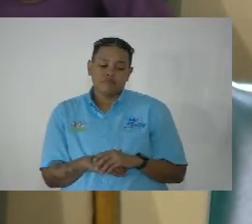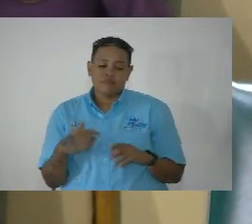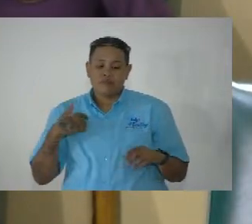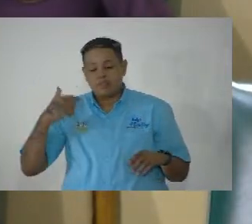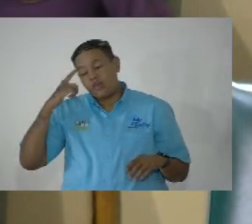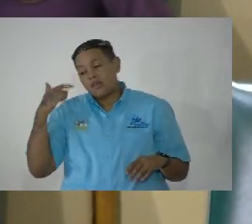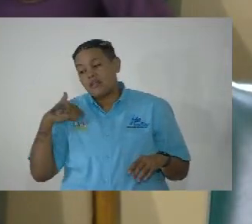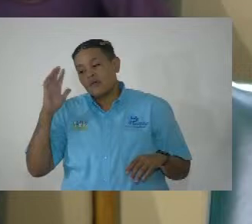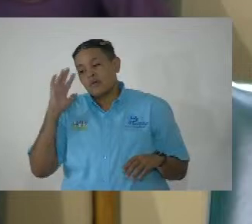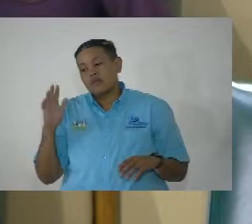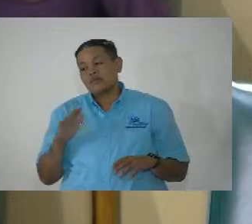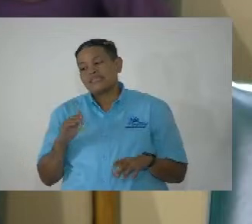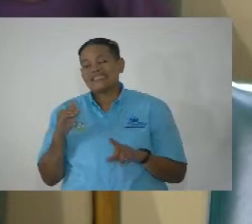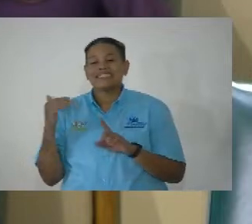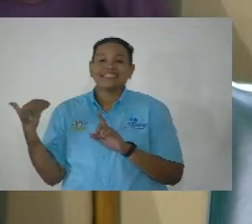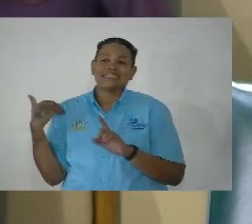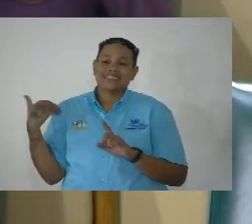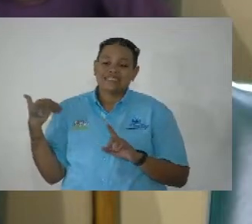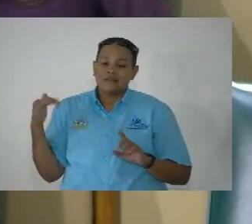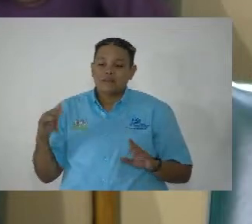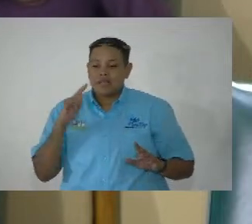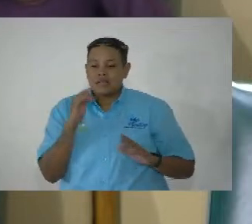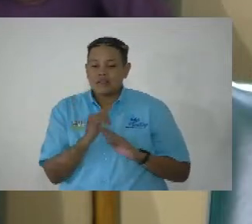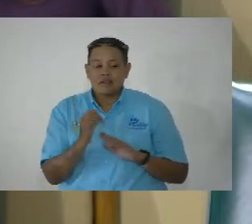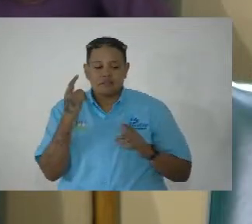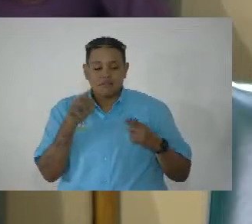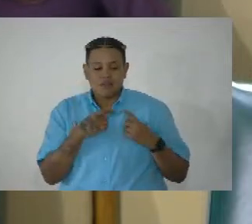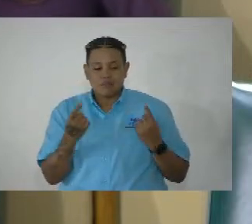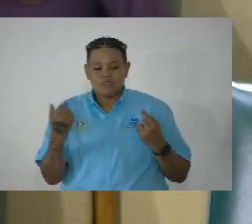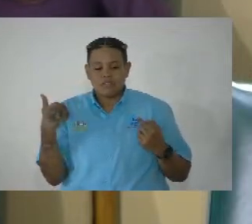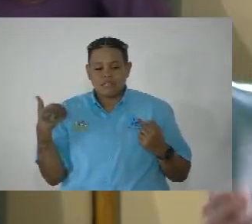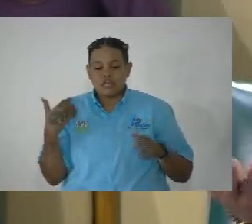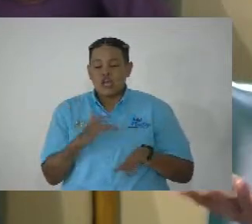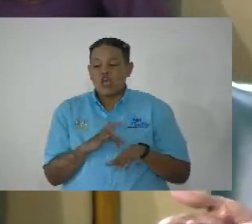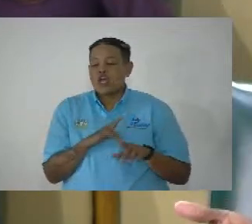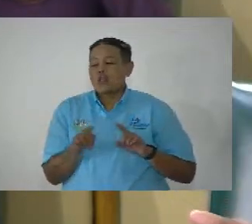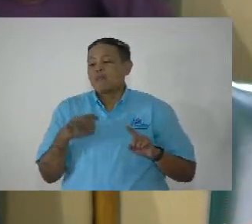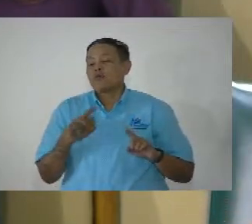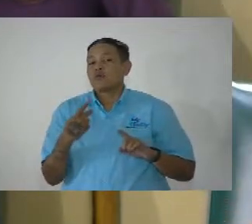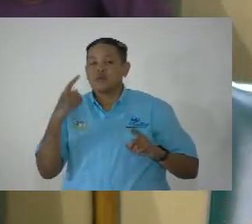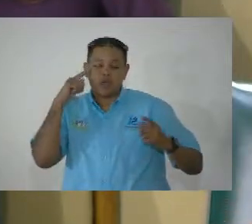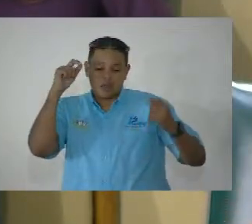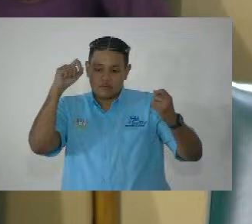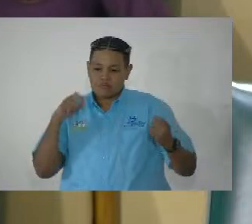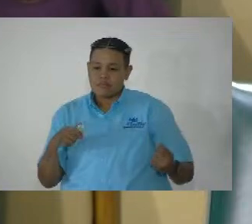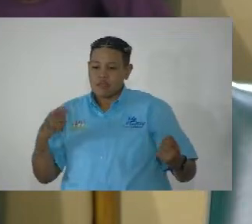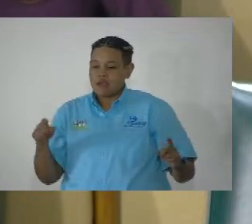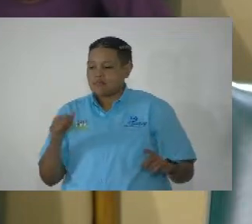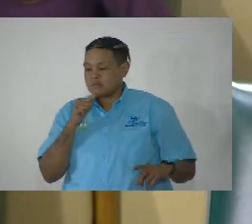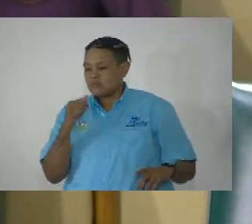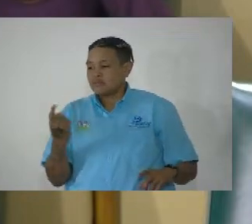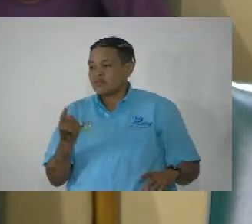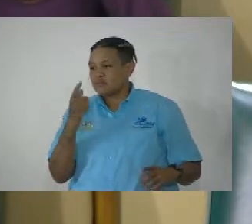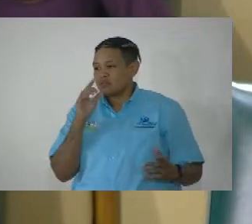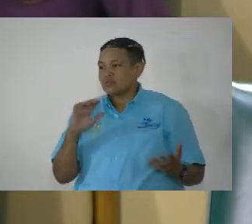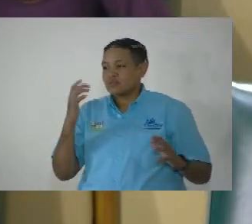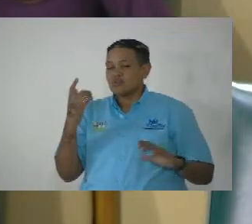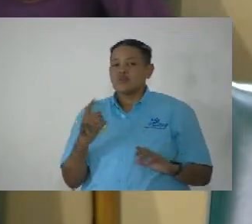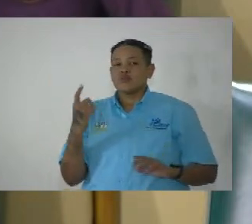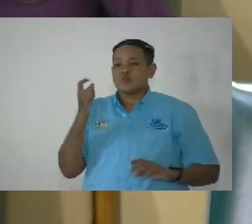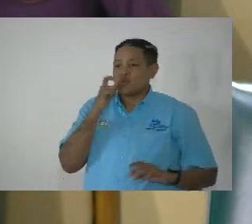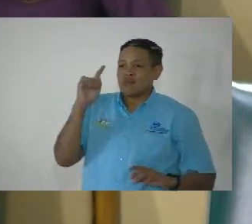was being preempted somewhat by the Leader of the Opposition, but we are at one in this. So it's not a matter of a